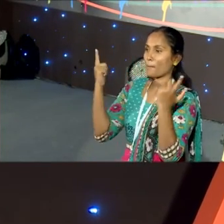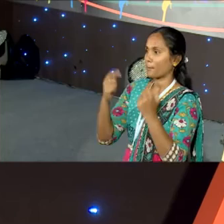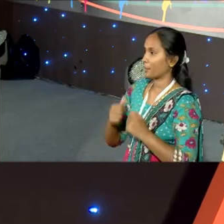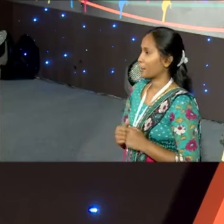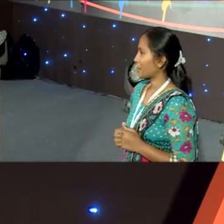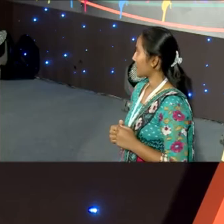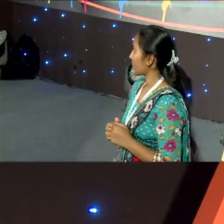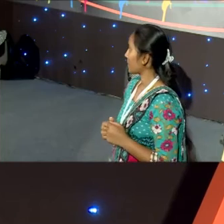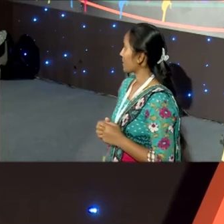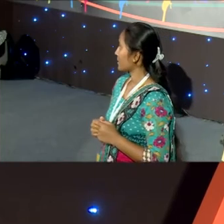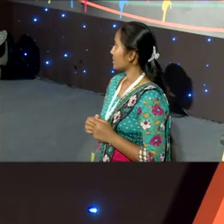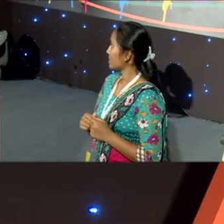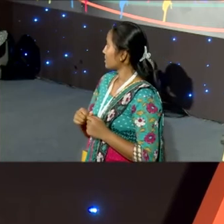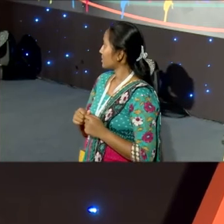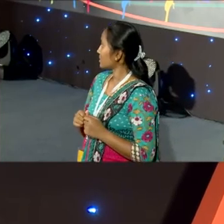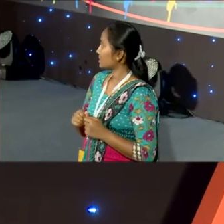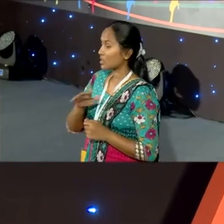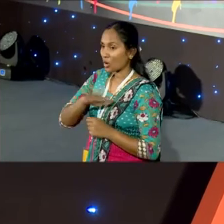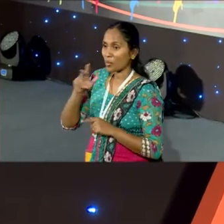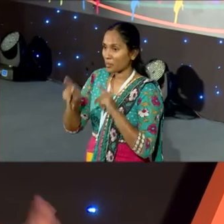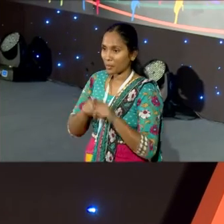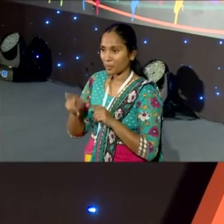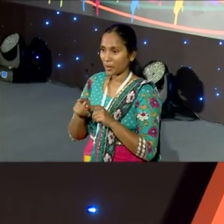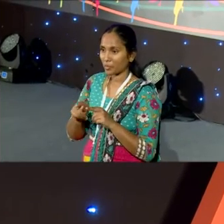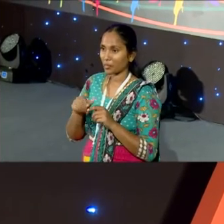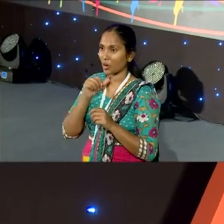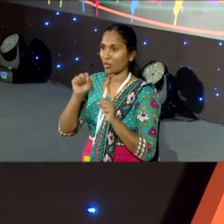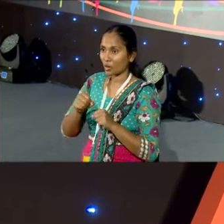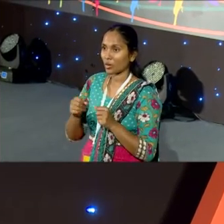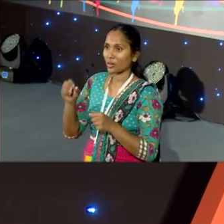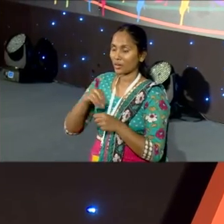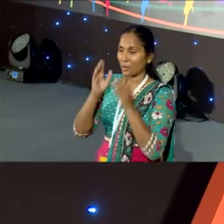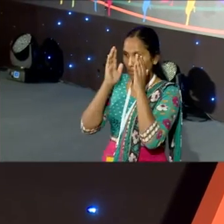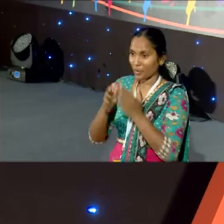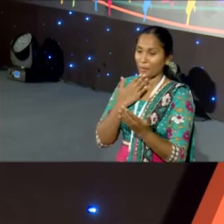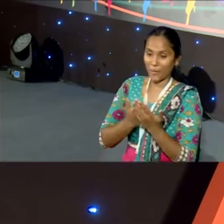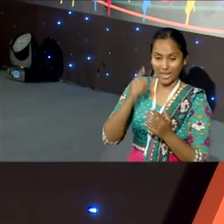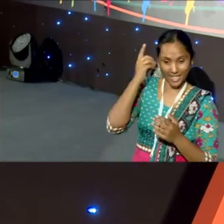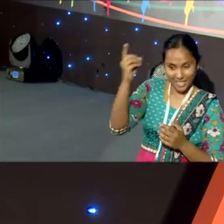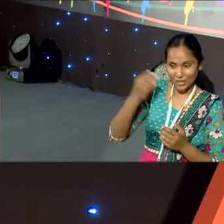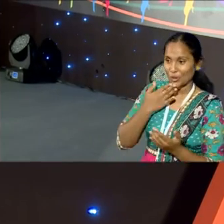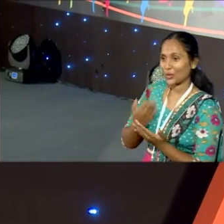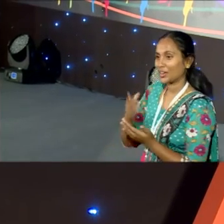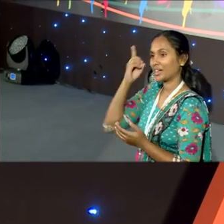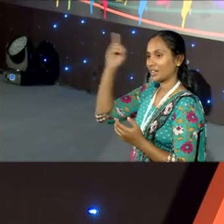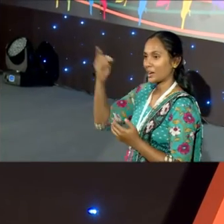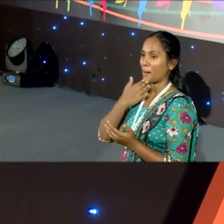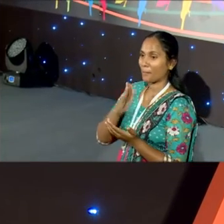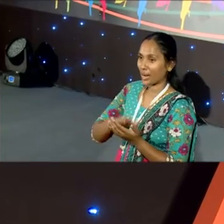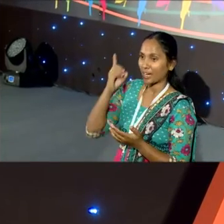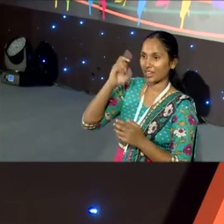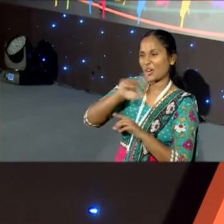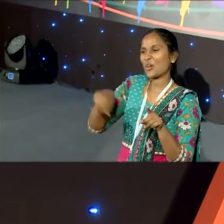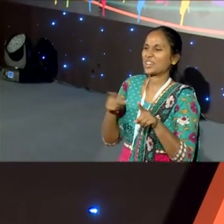dream during the day. And normal people have two kinds of dreams, bad dreams and good dreams. And bad dreams are always the same